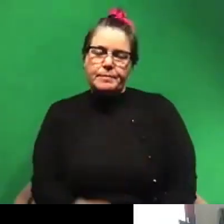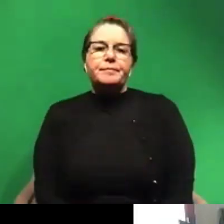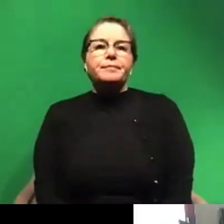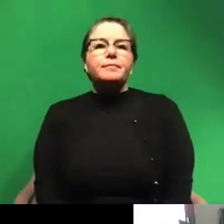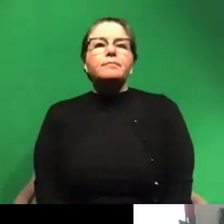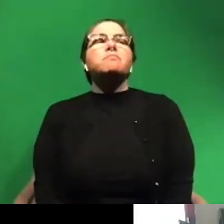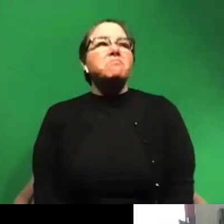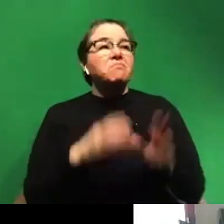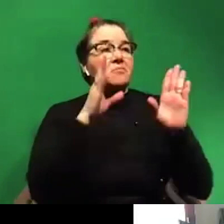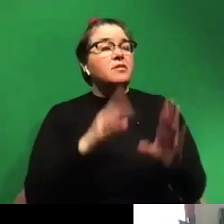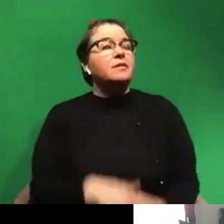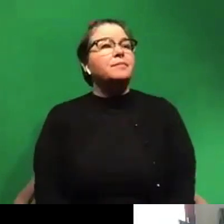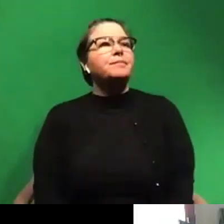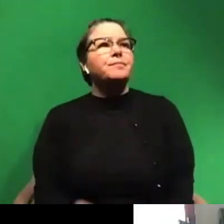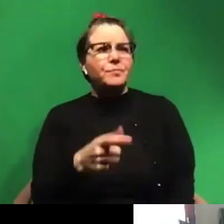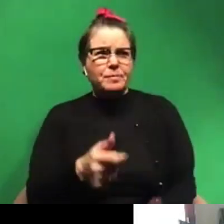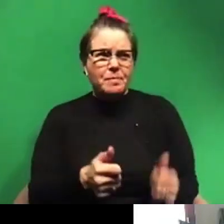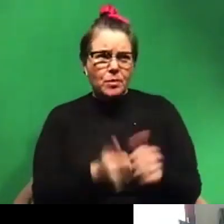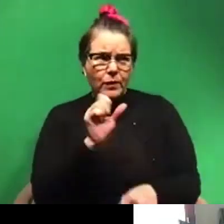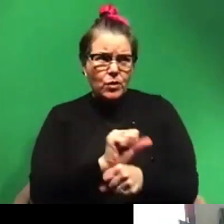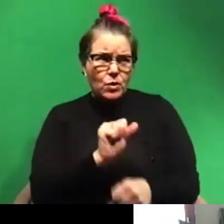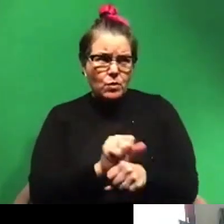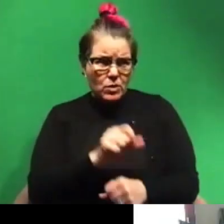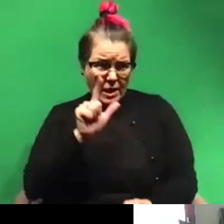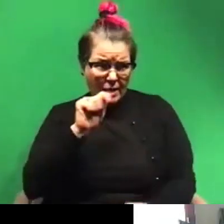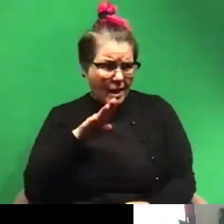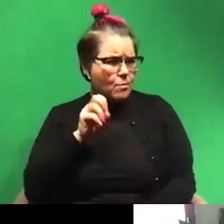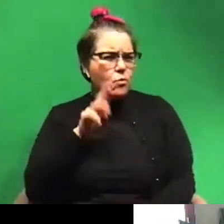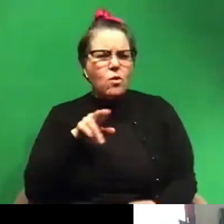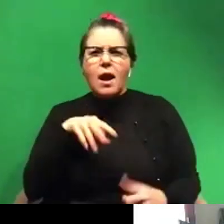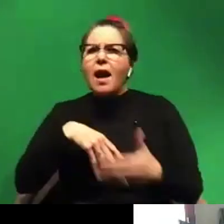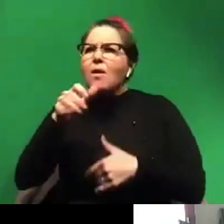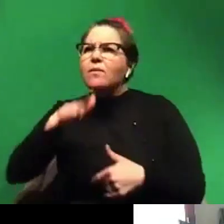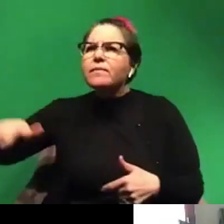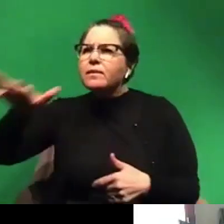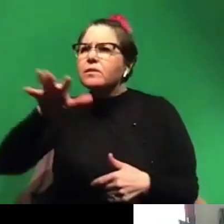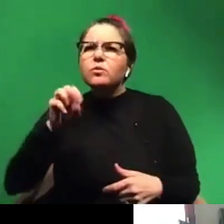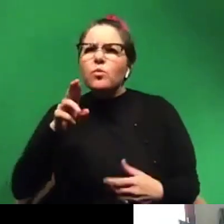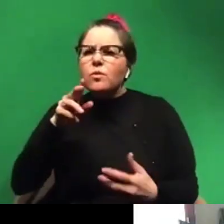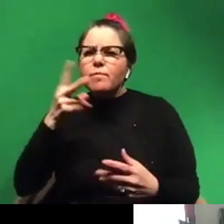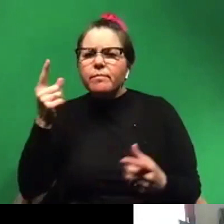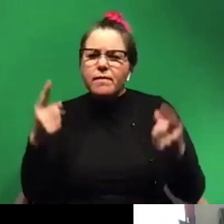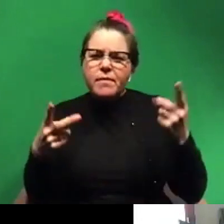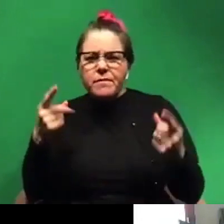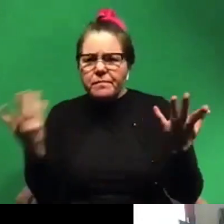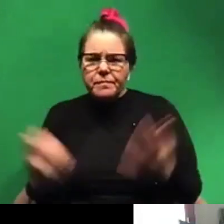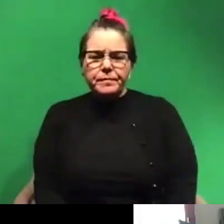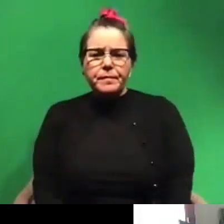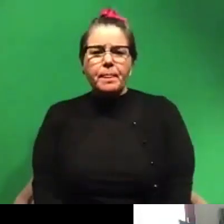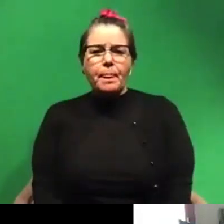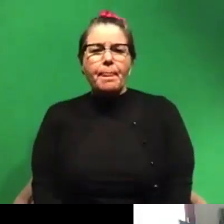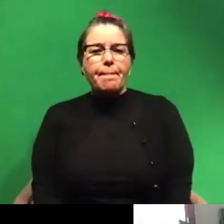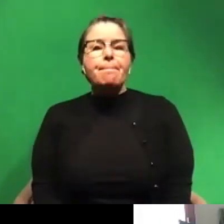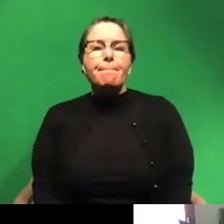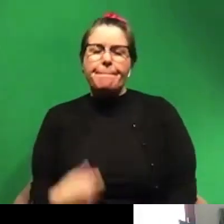Awesome. So do you do most of your work in a laboratory or out in the field or a mix of both? I do a mix